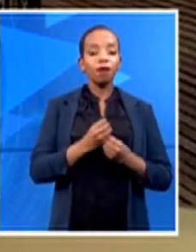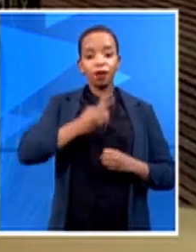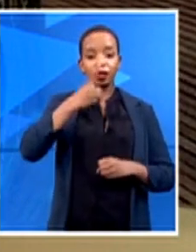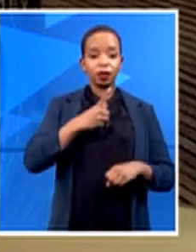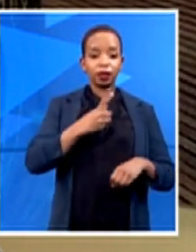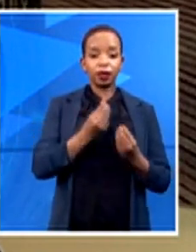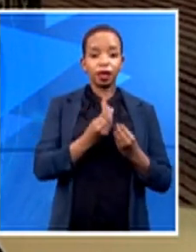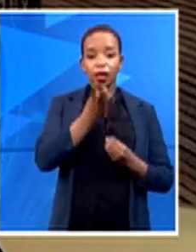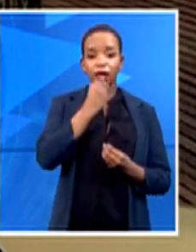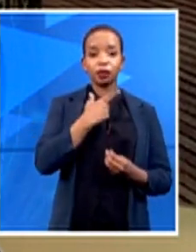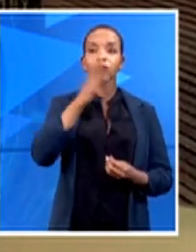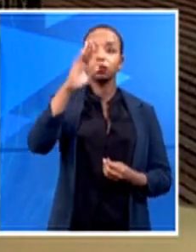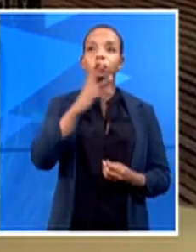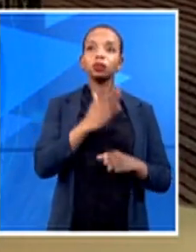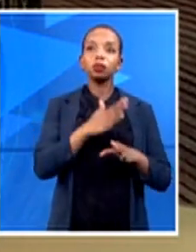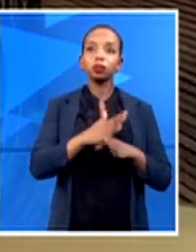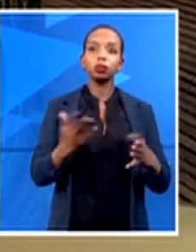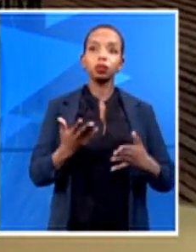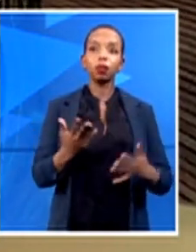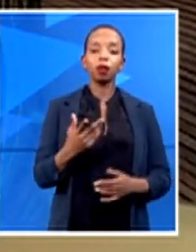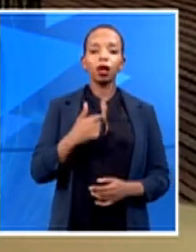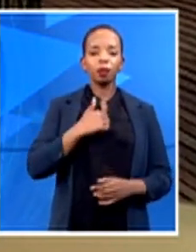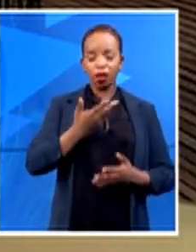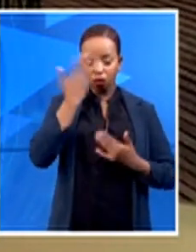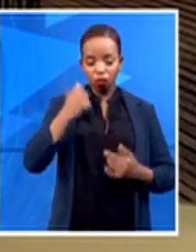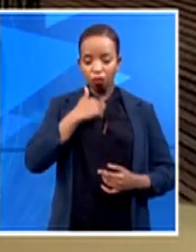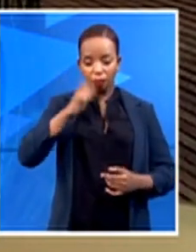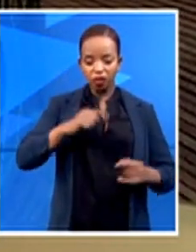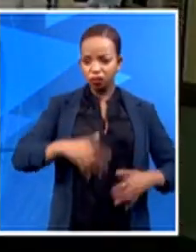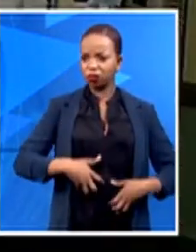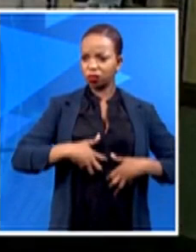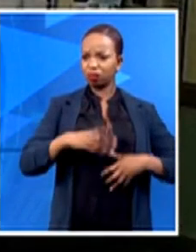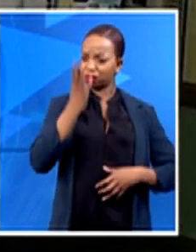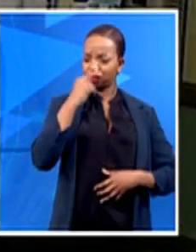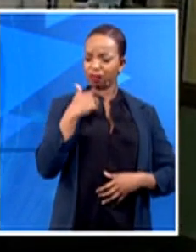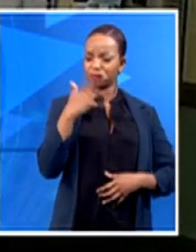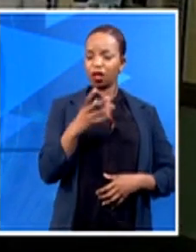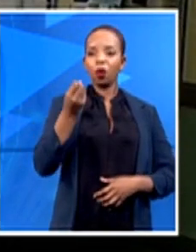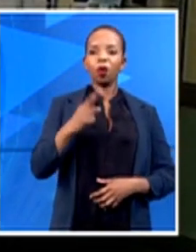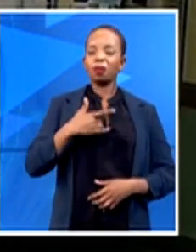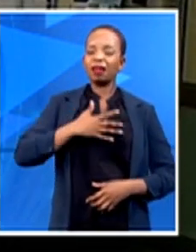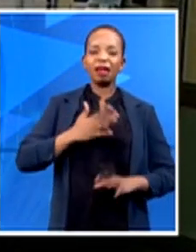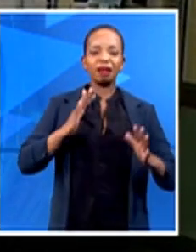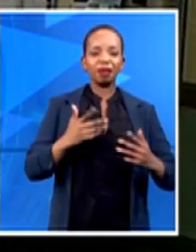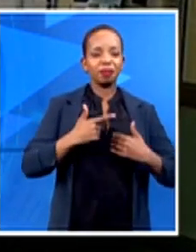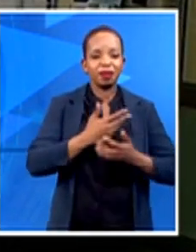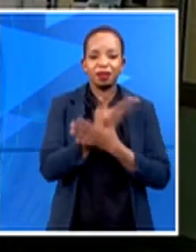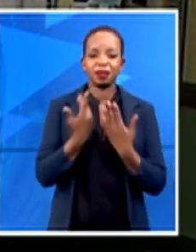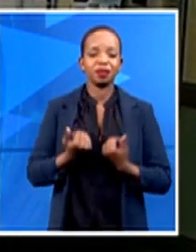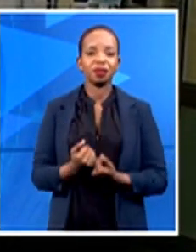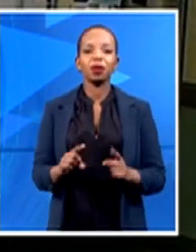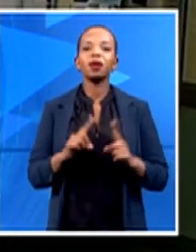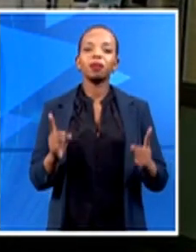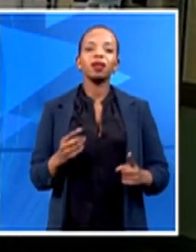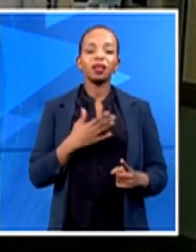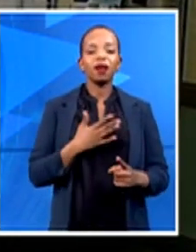how to feel. But I can understand that their fears also, because I see all this negativity. Malamed Gatesville particularly